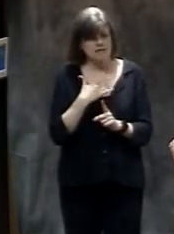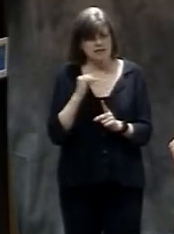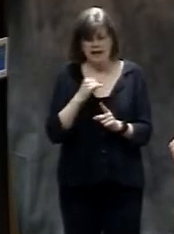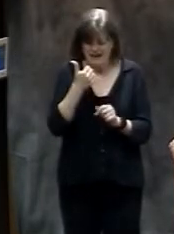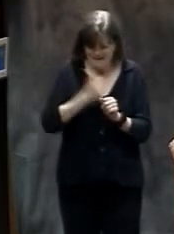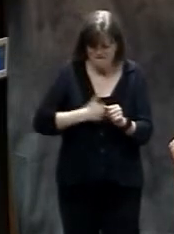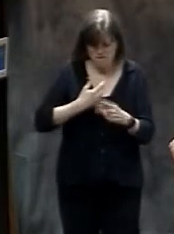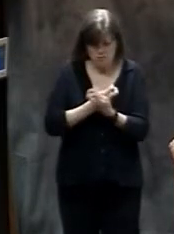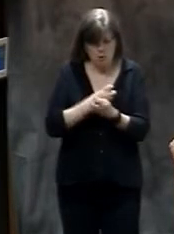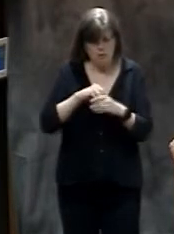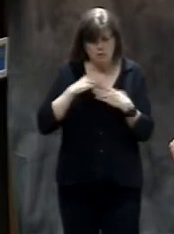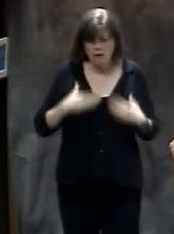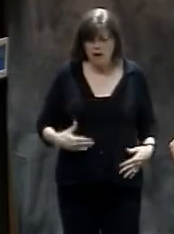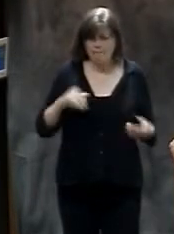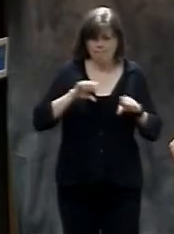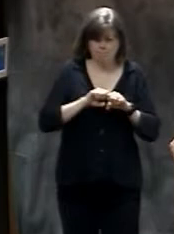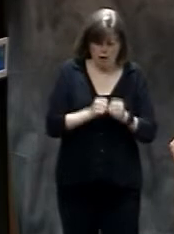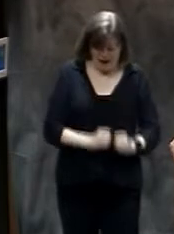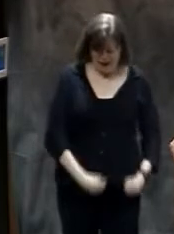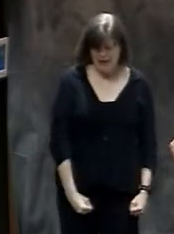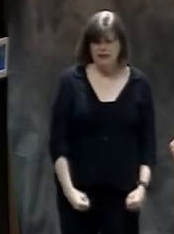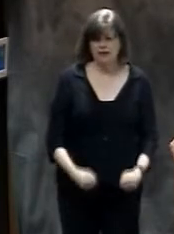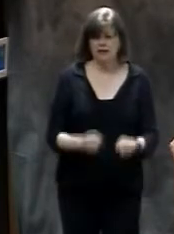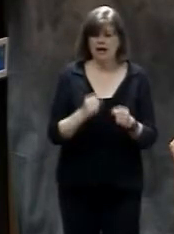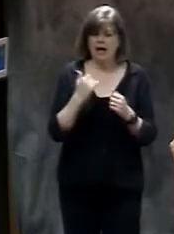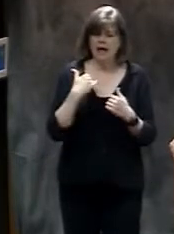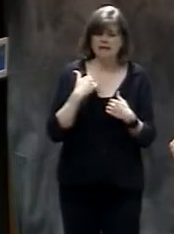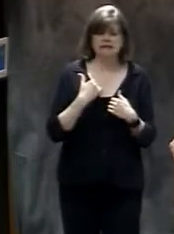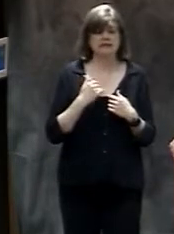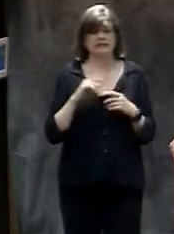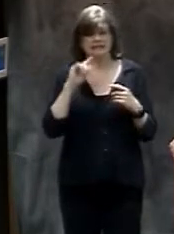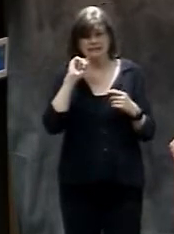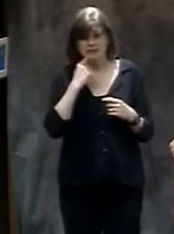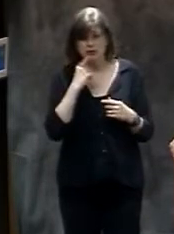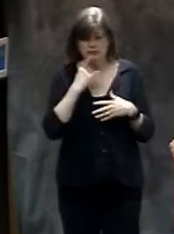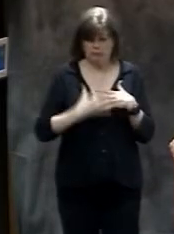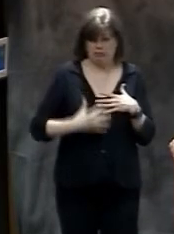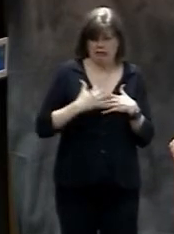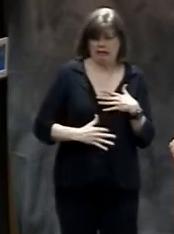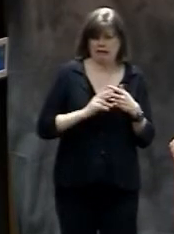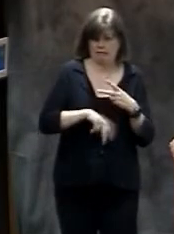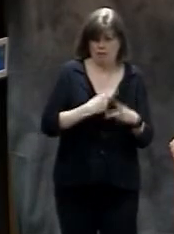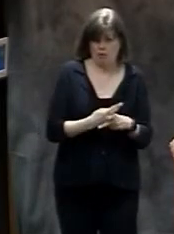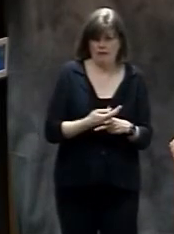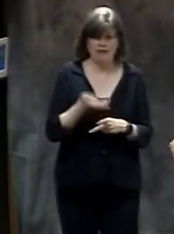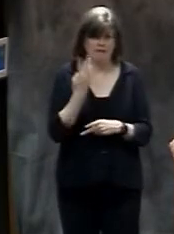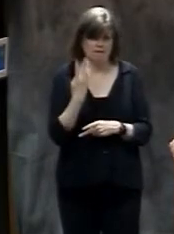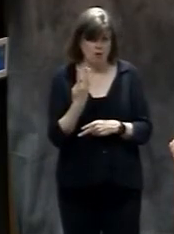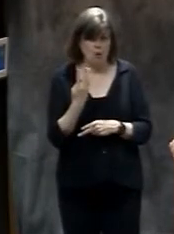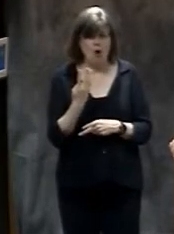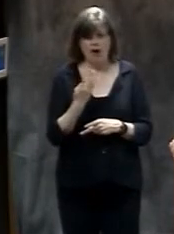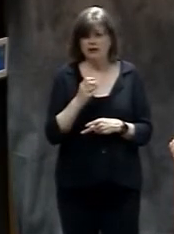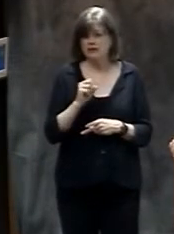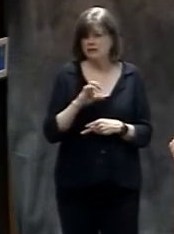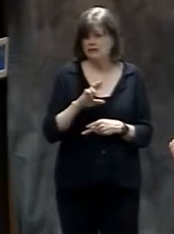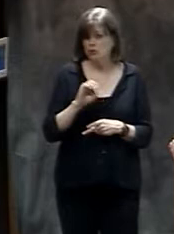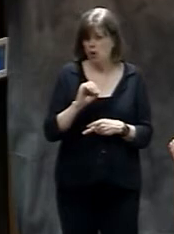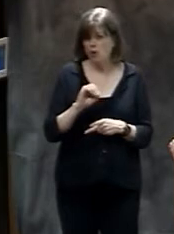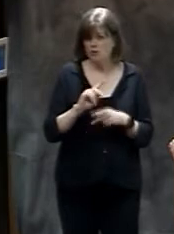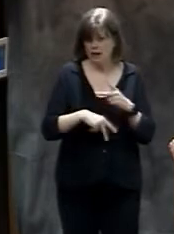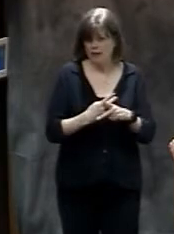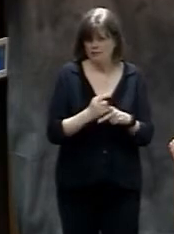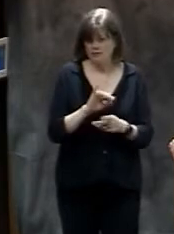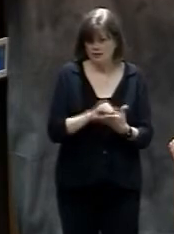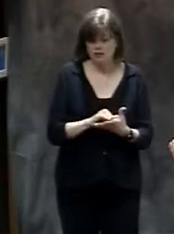breaking. It has a severe hemorrhagic form. There are 4 serotypes of this. And when a person acquires the